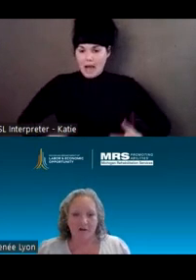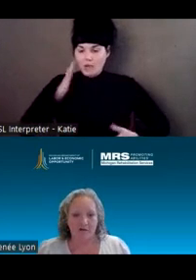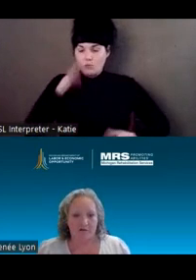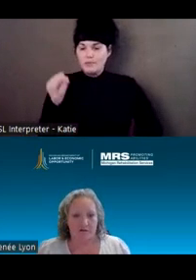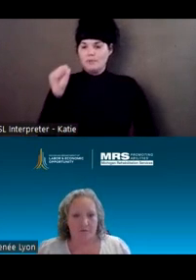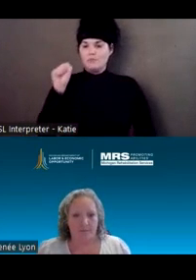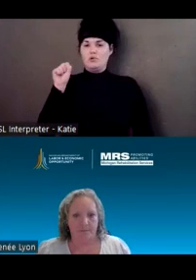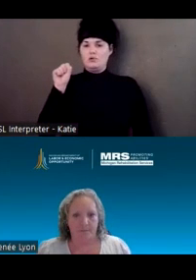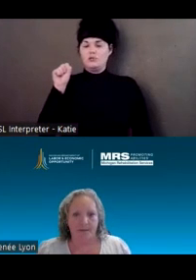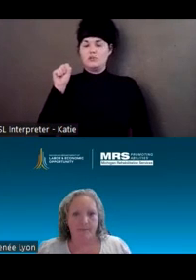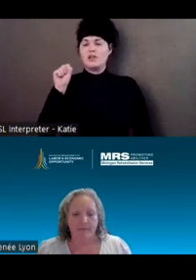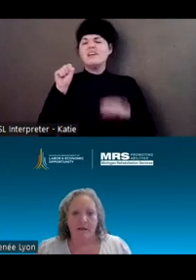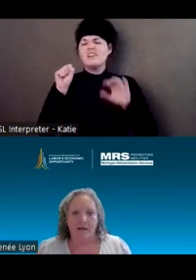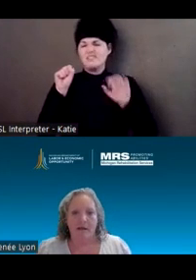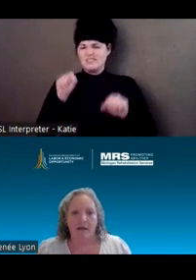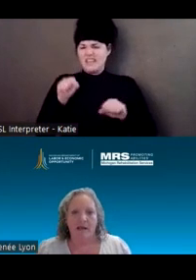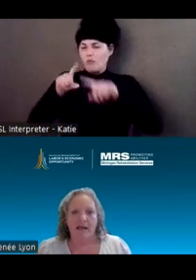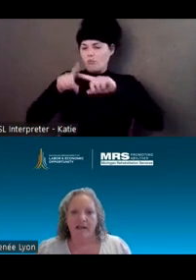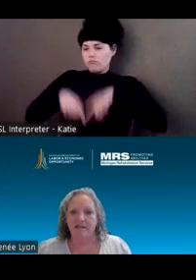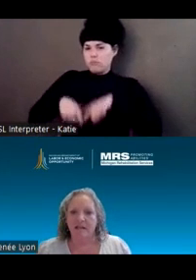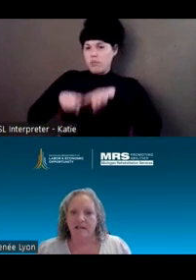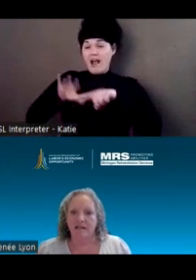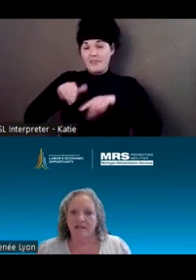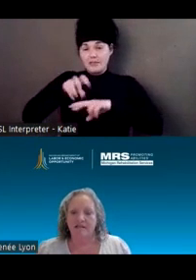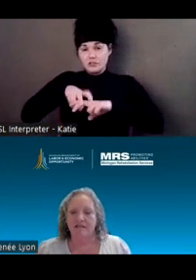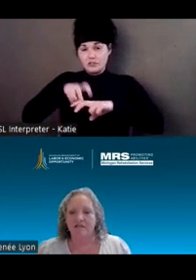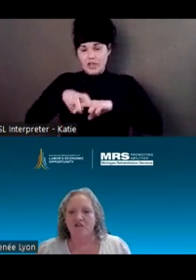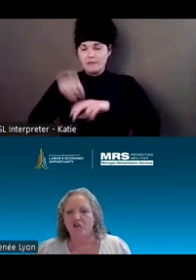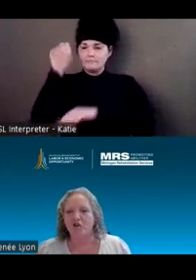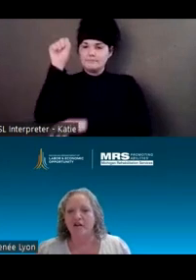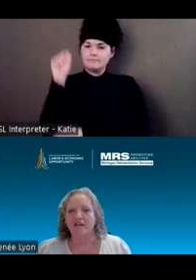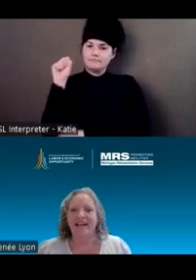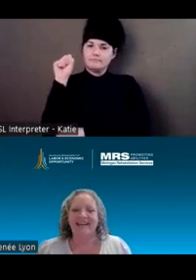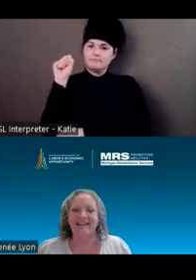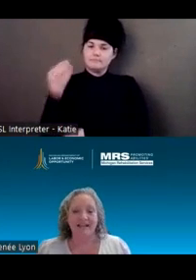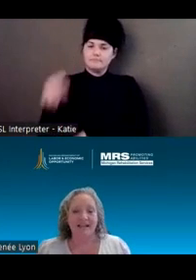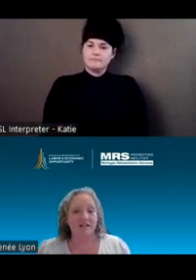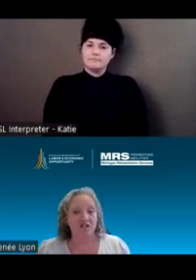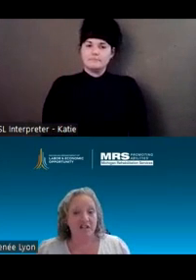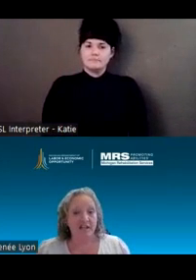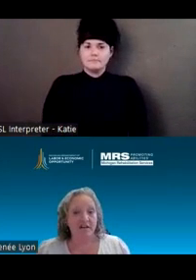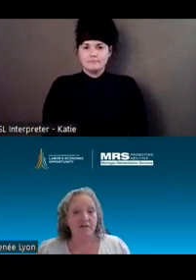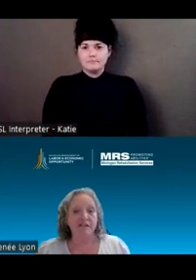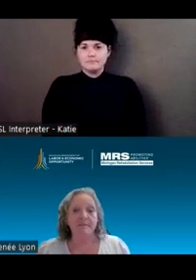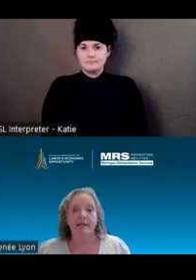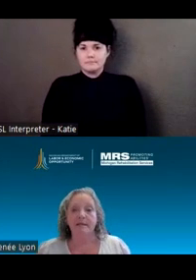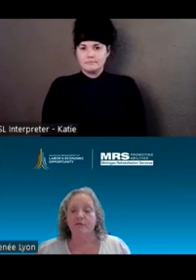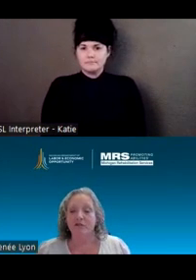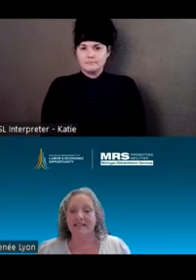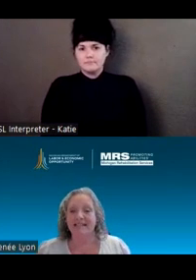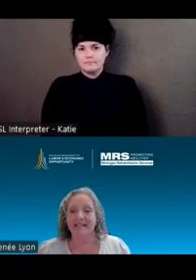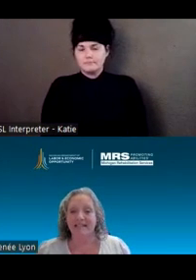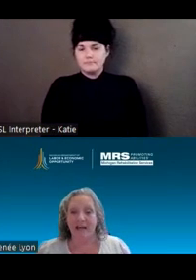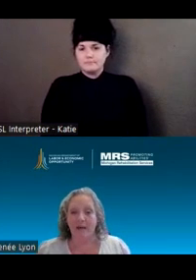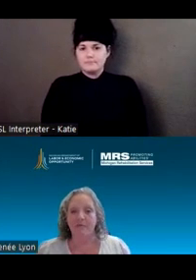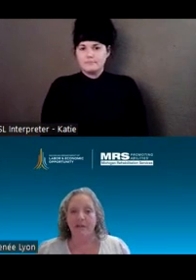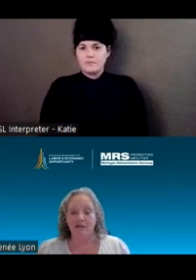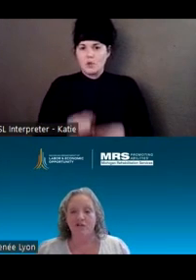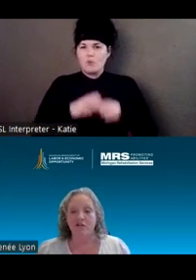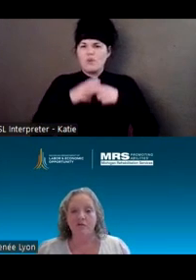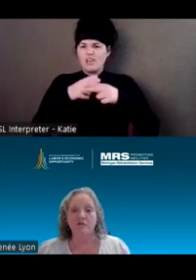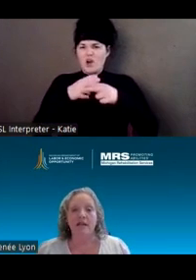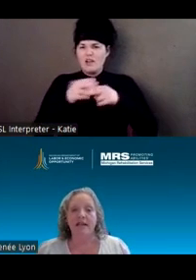it anchors you. It is good as a cheater, sometimes for seat